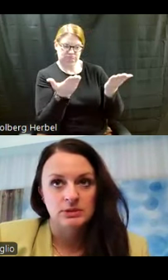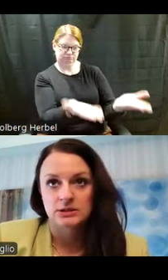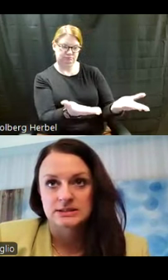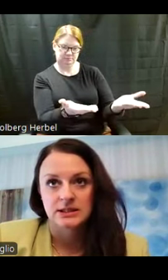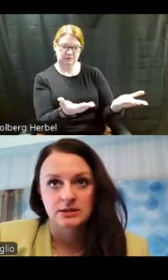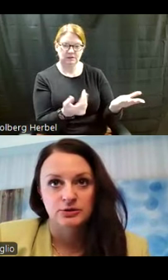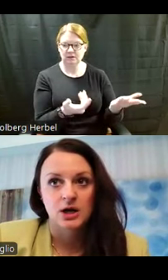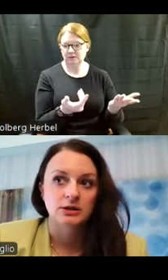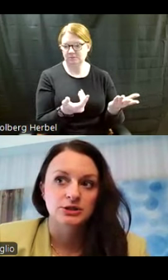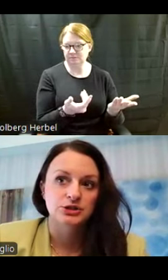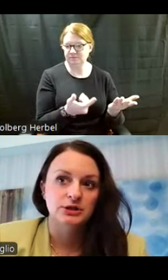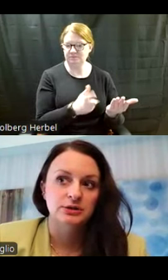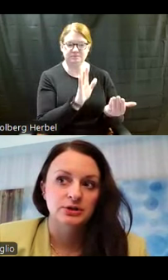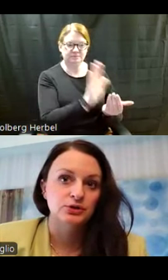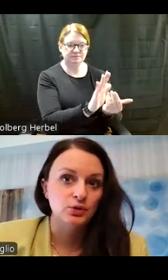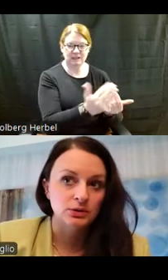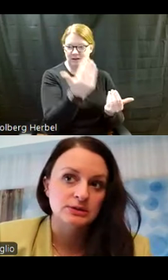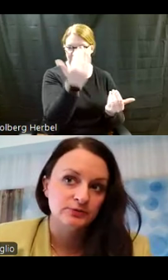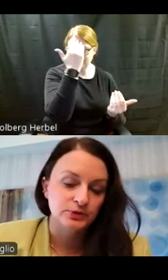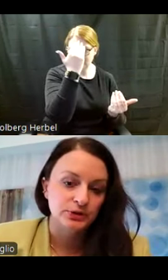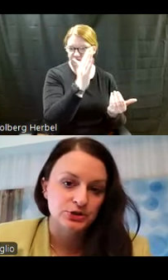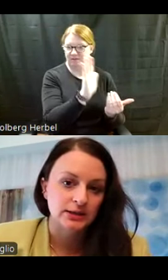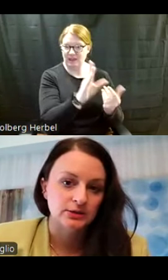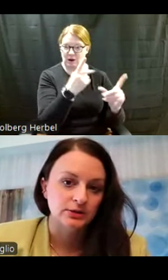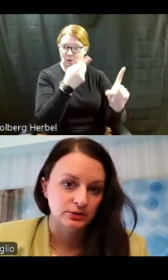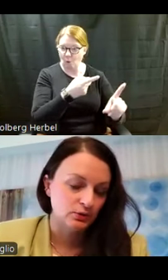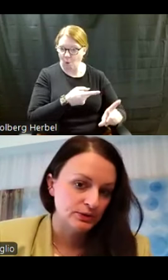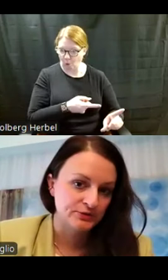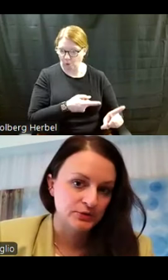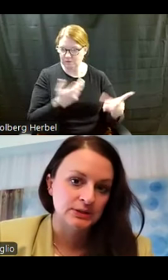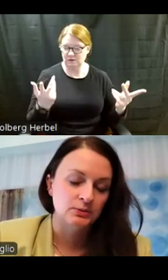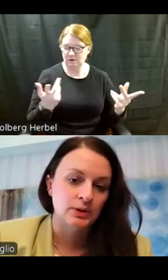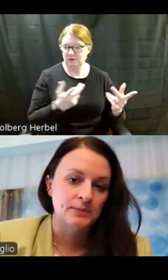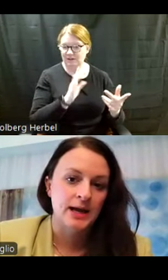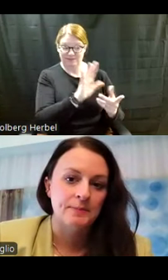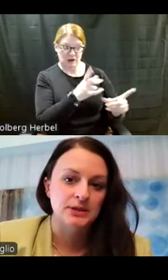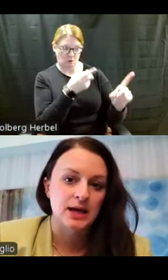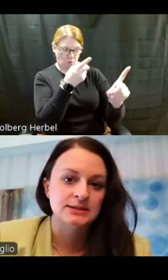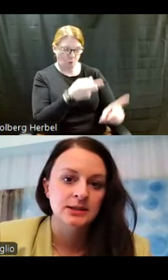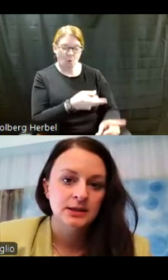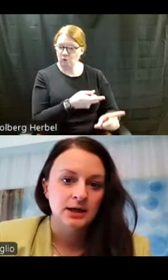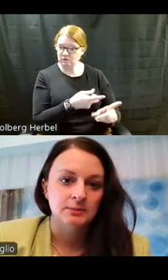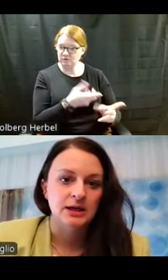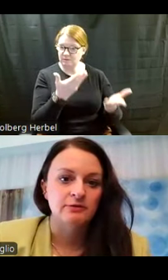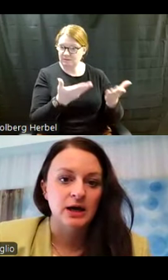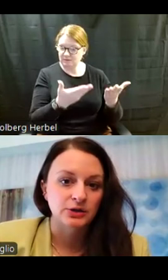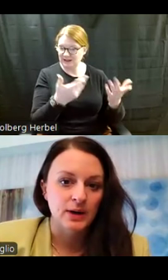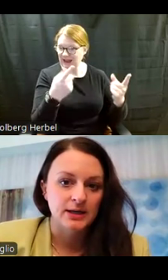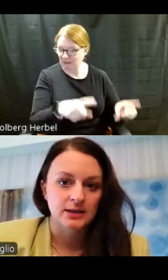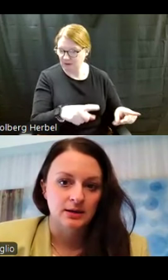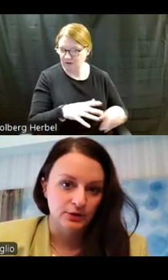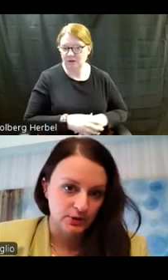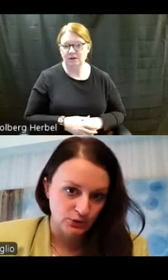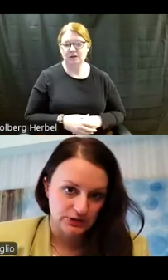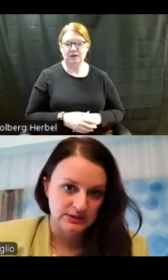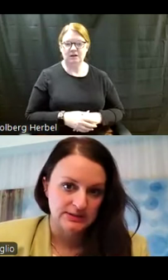know, eliciting their knowledge, their goals for their child, their goals for what might happen next,